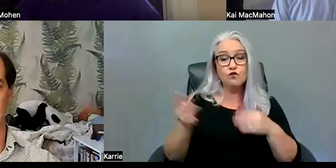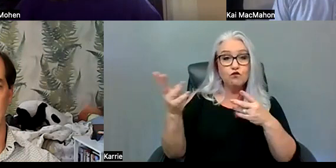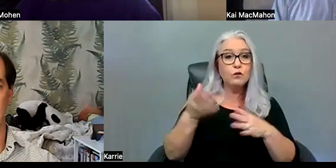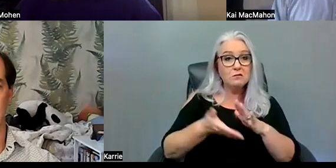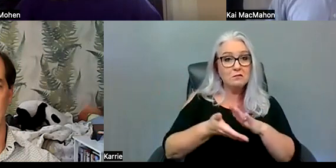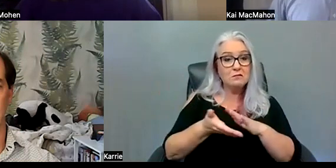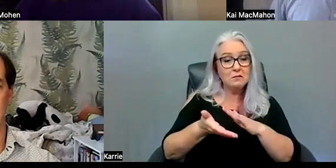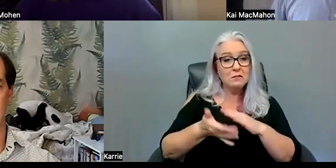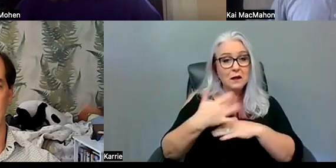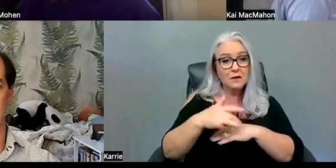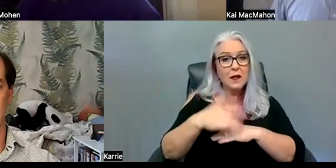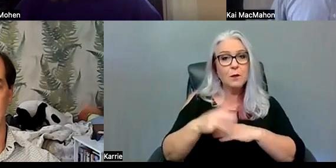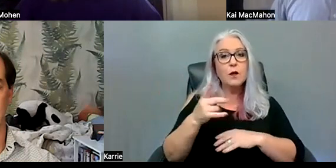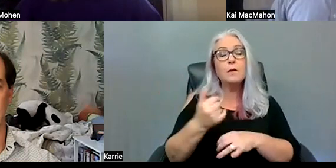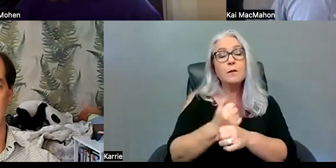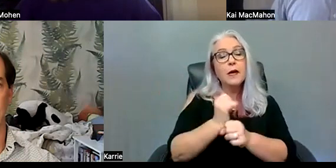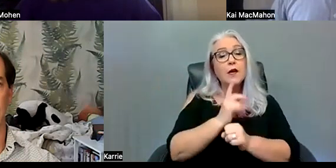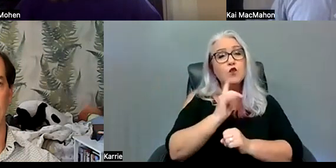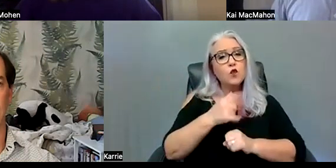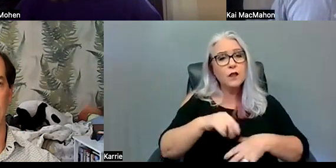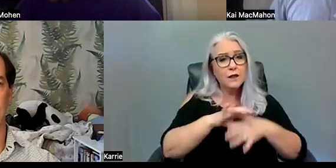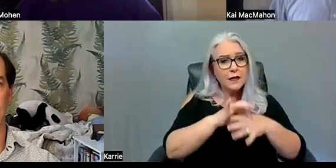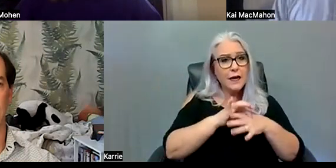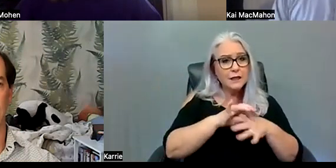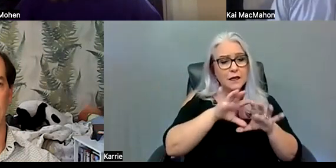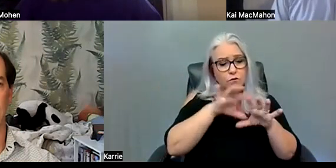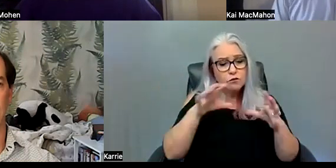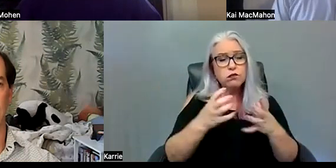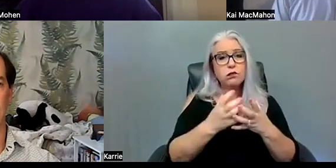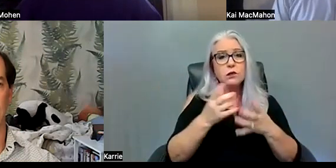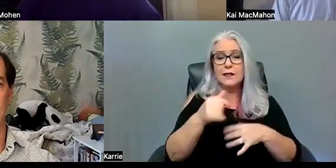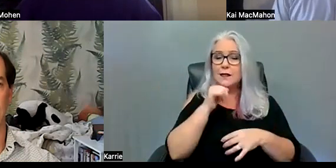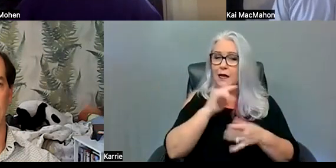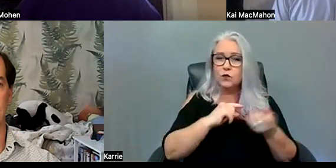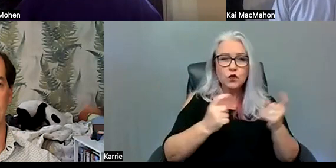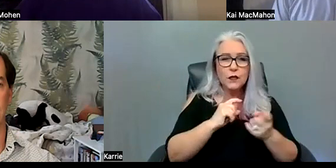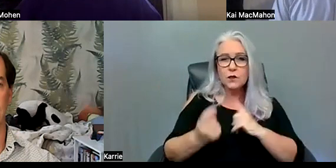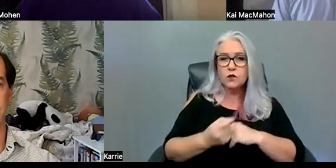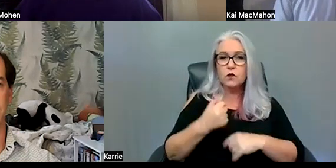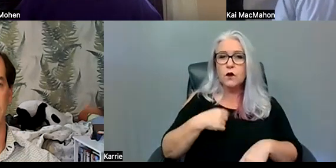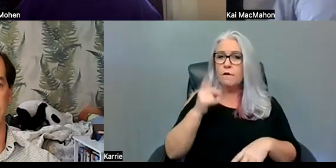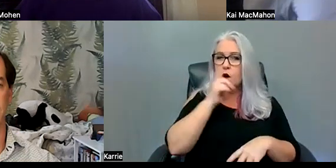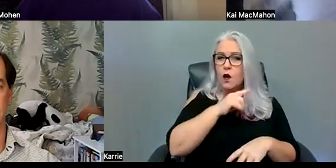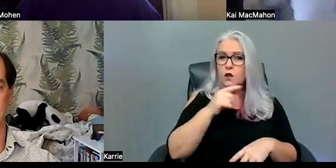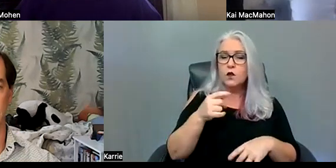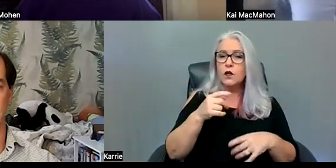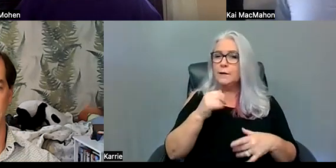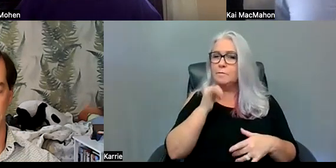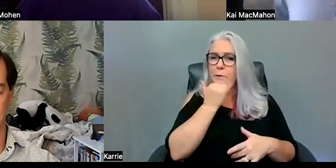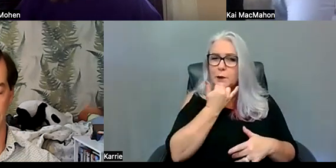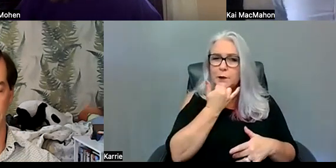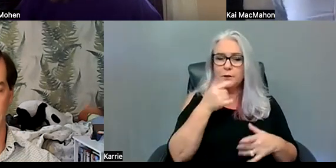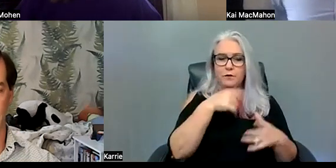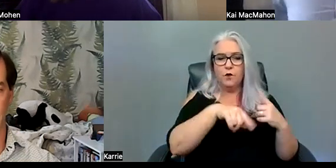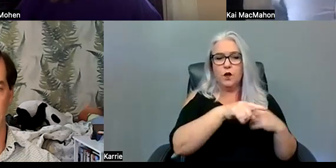that the content of the forum will not be manipulated in any way to create false or misleading impressions of any candidate.